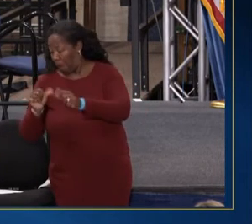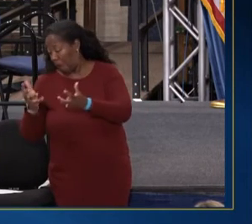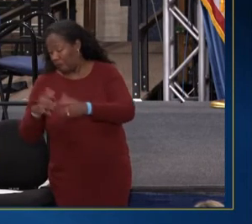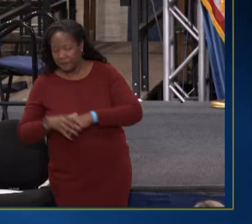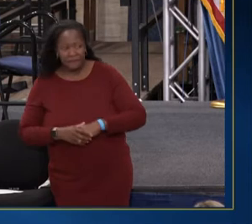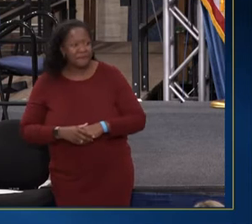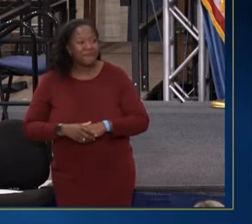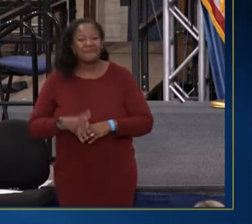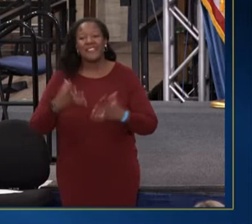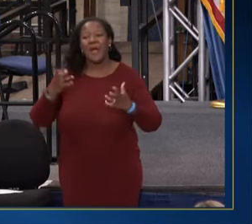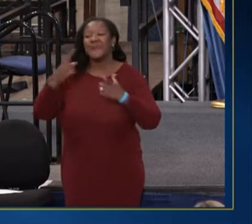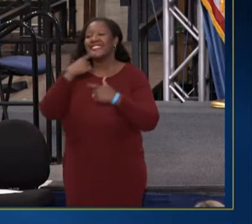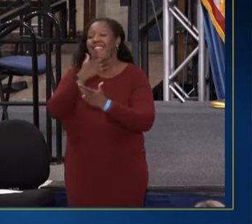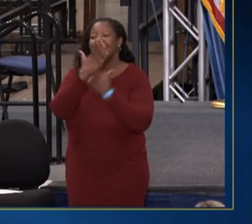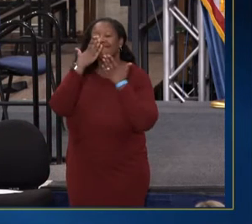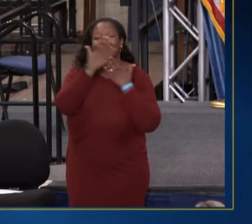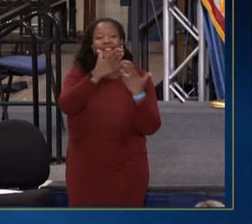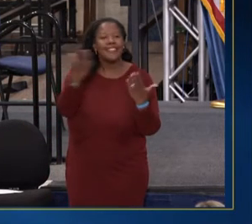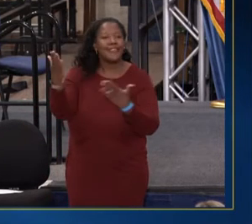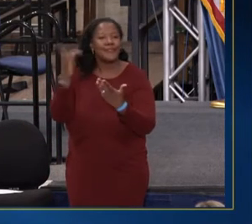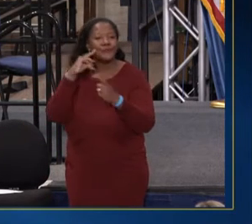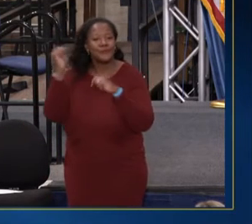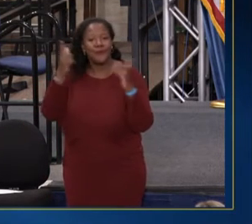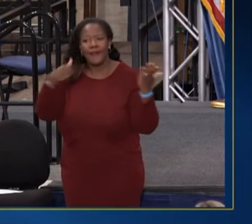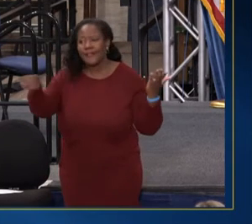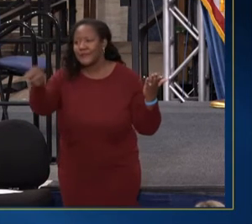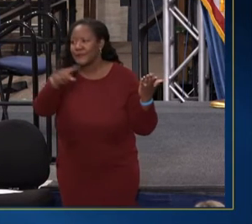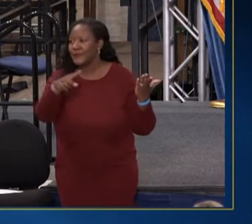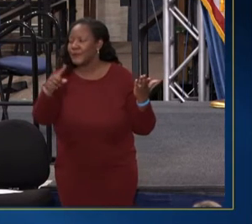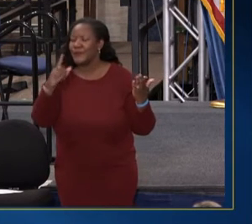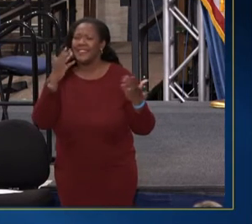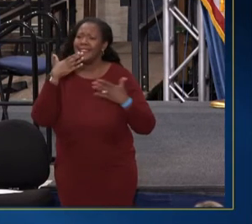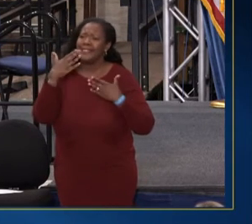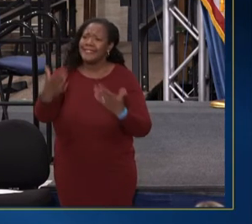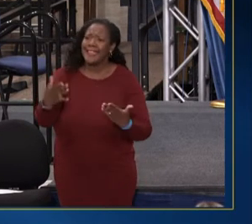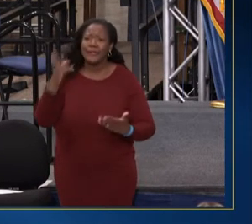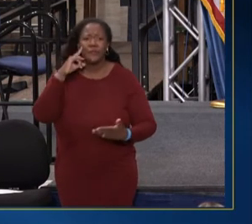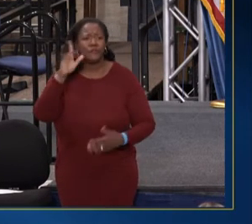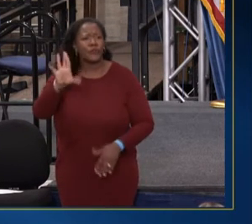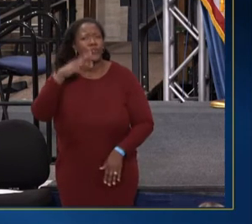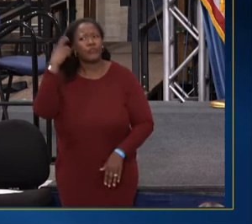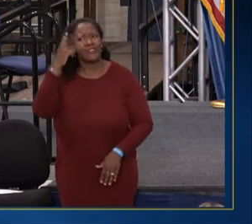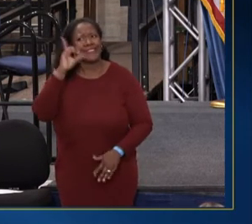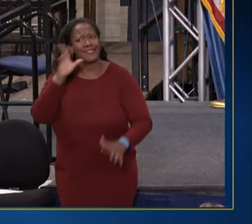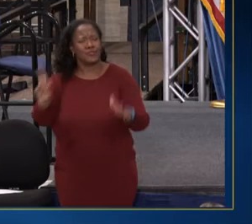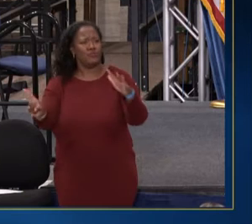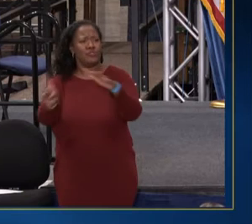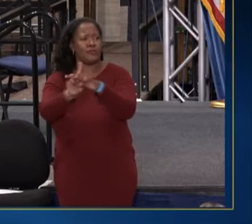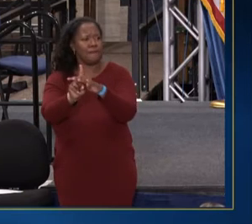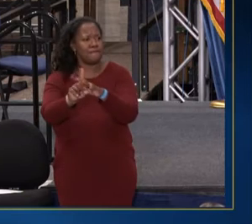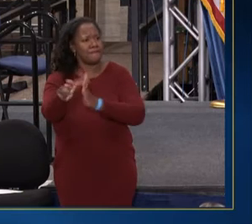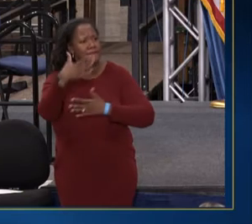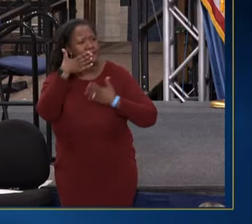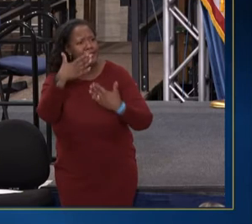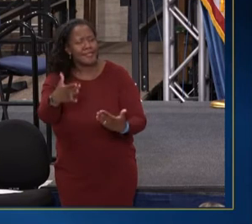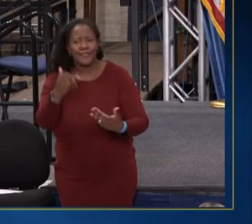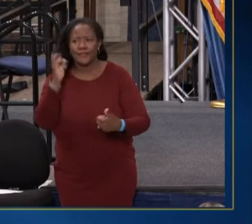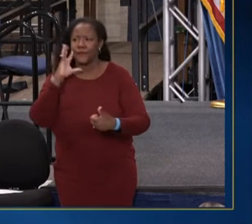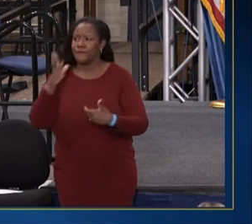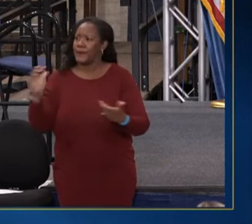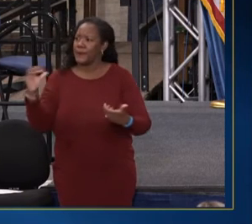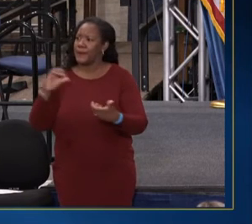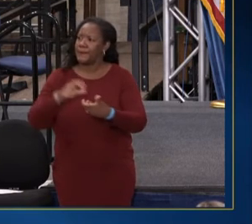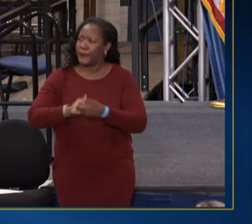I want to say thank you to all of you who are here. Thank you for the reason you are here. And thank you for partnering with